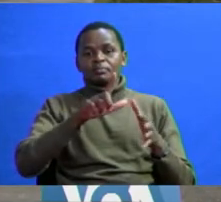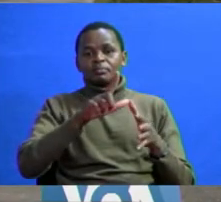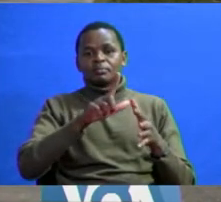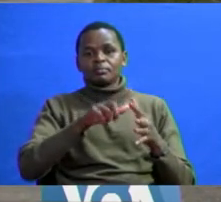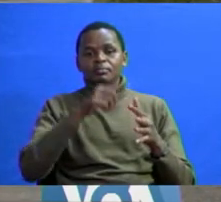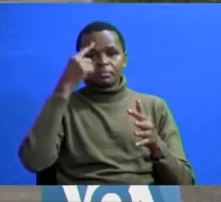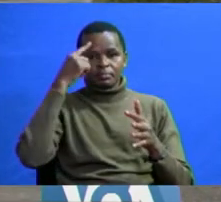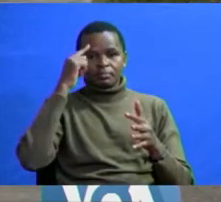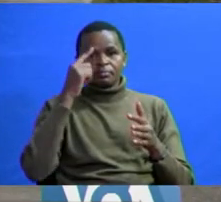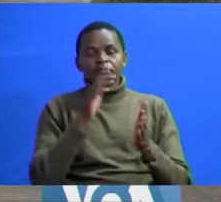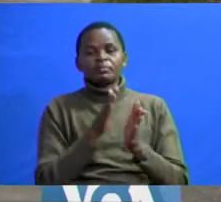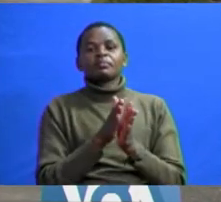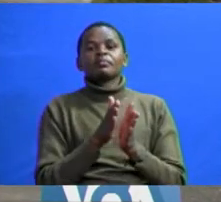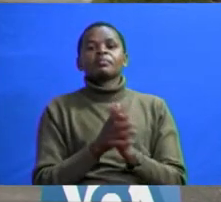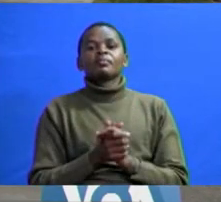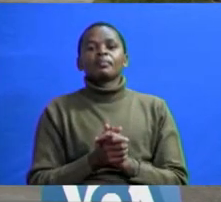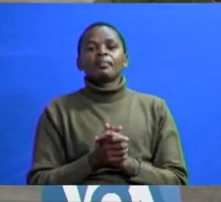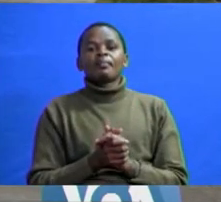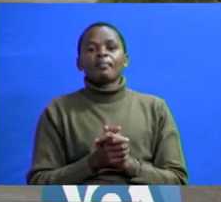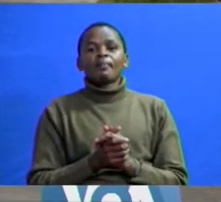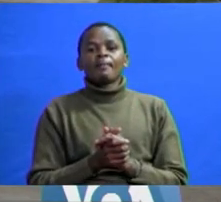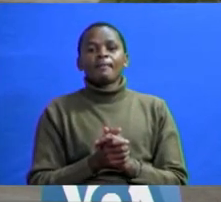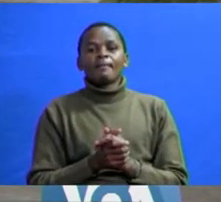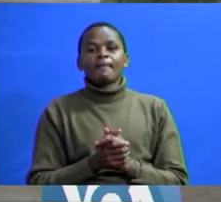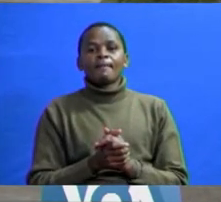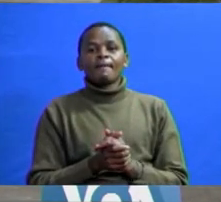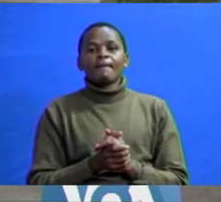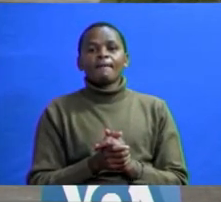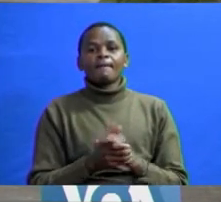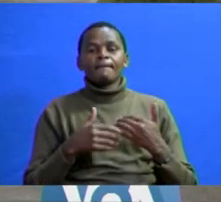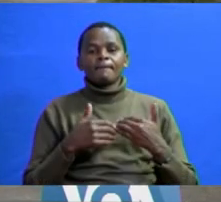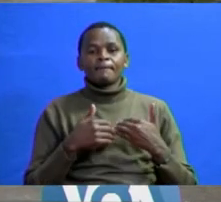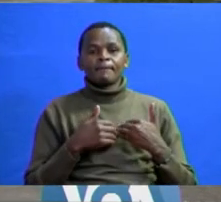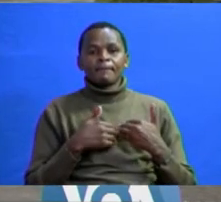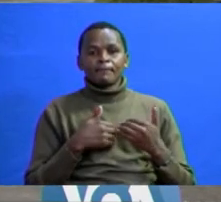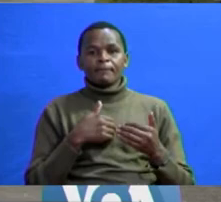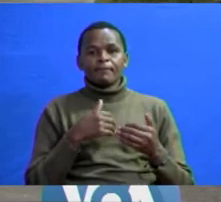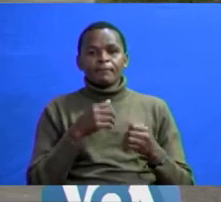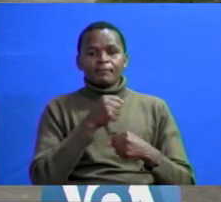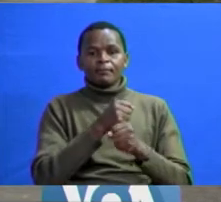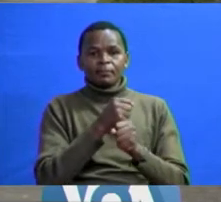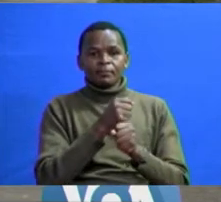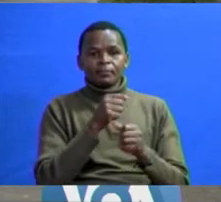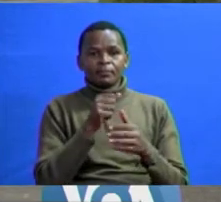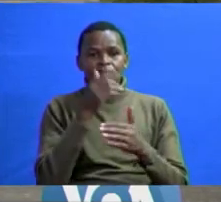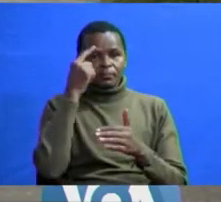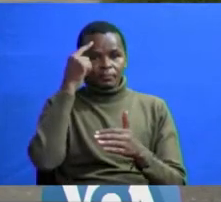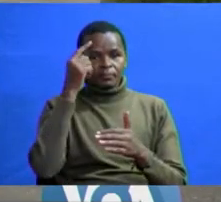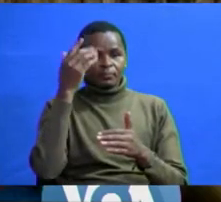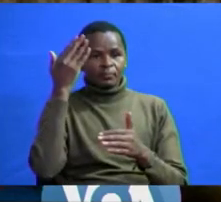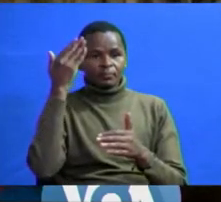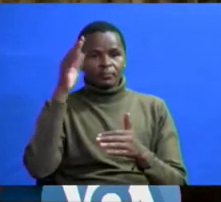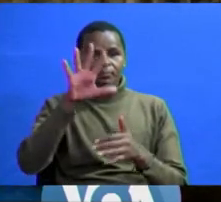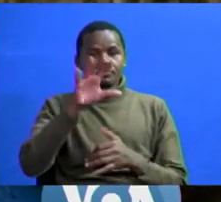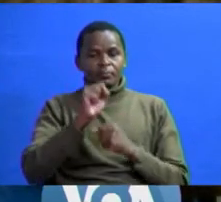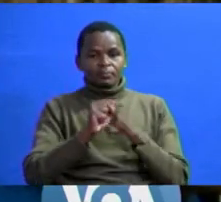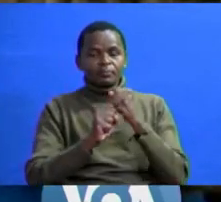the South Korean public, who have not seen the joint military exercises for the past 5 years.